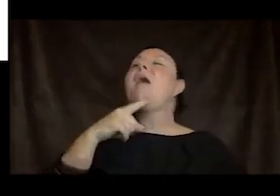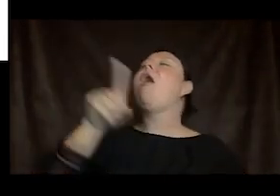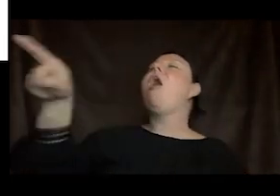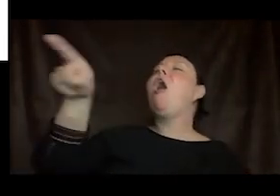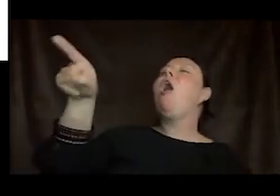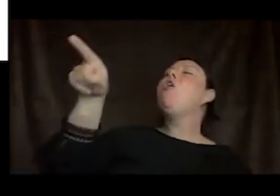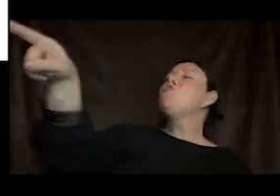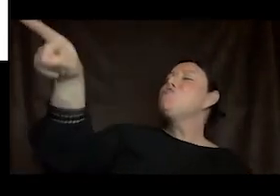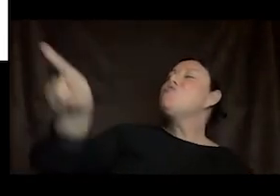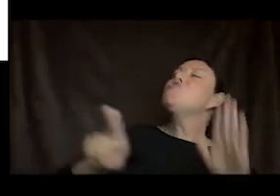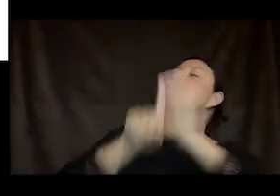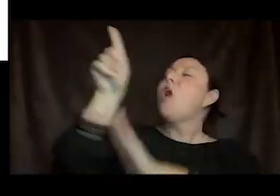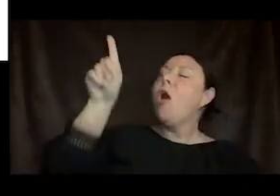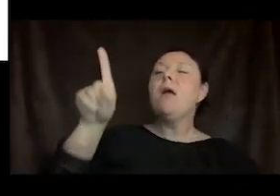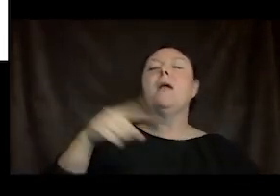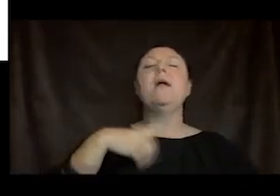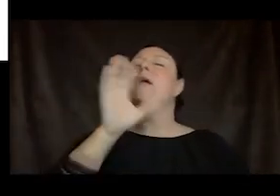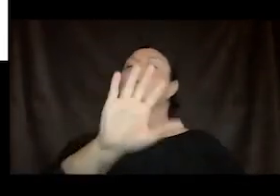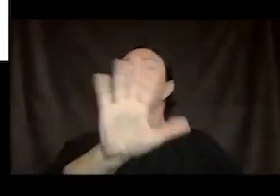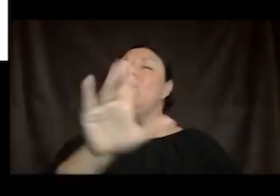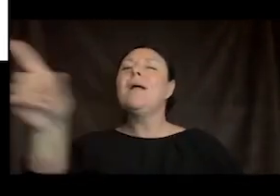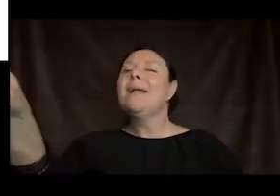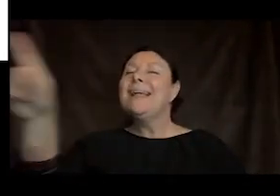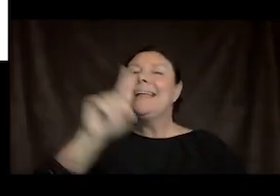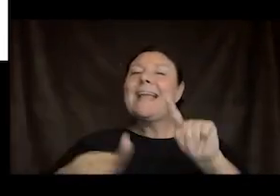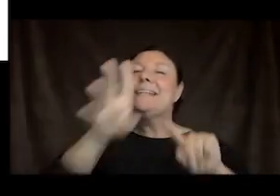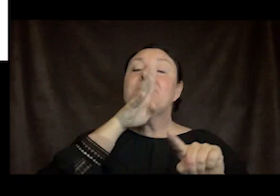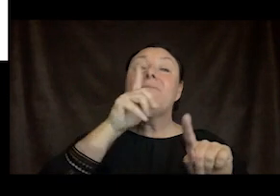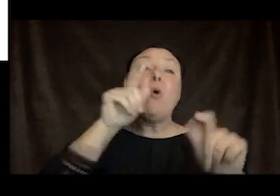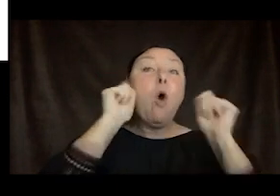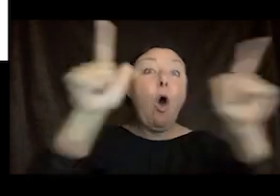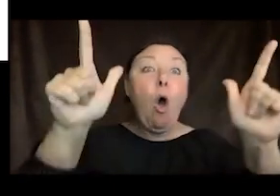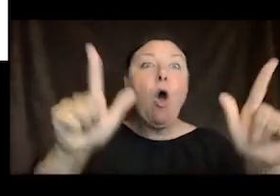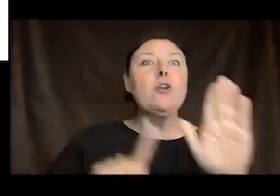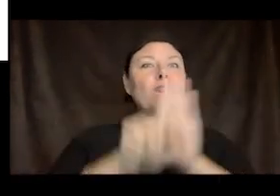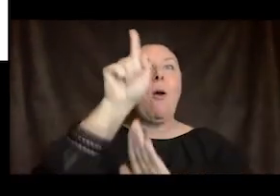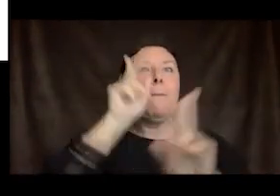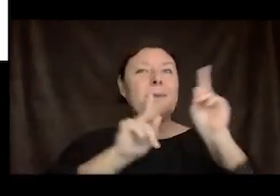tall, tell us about, no, we're not going to do that because he can't speak for all tall people.